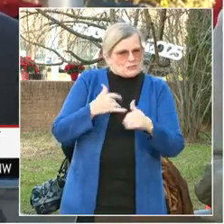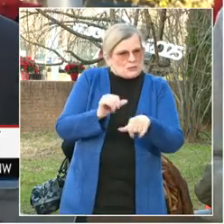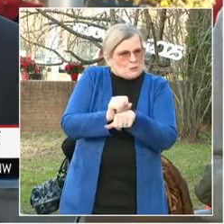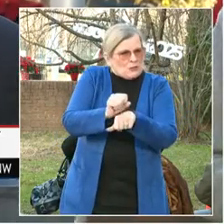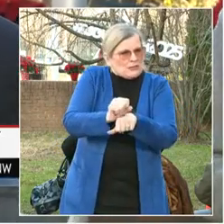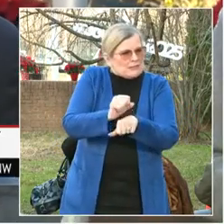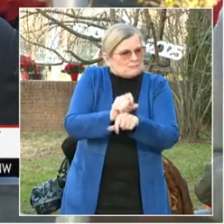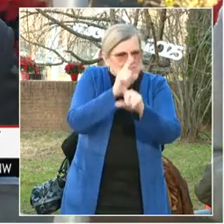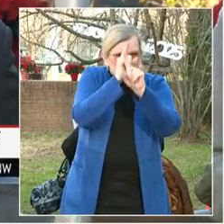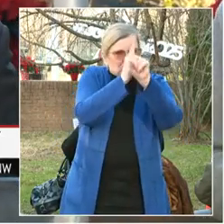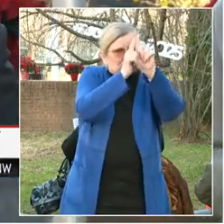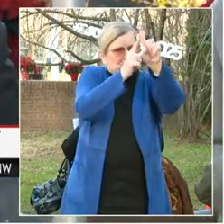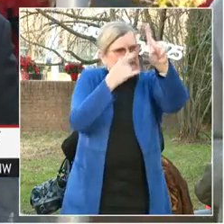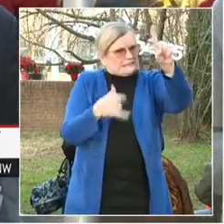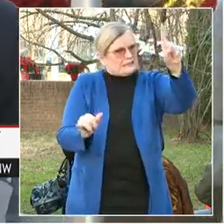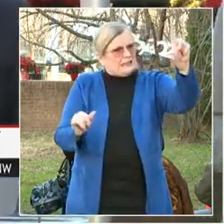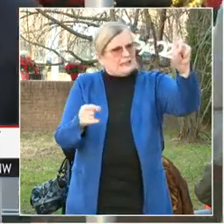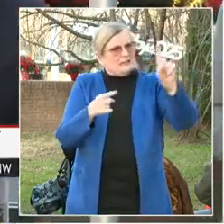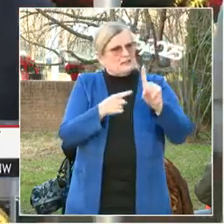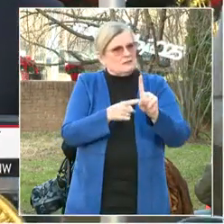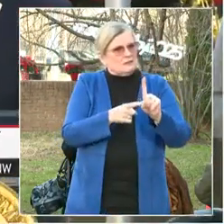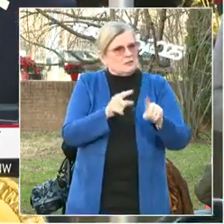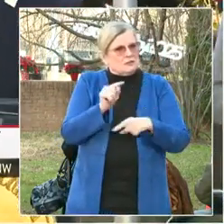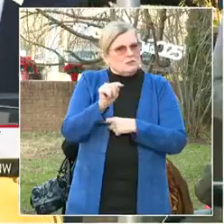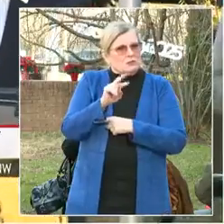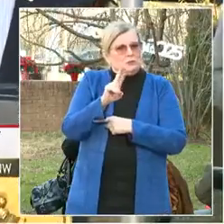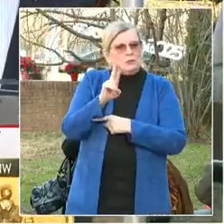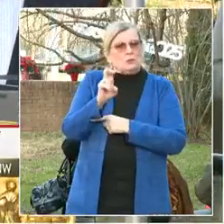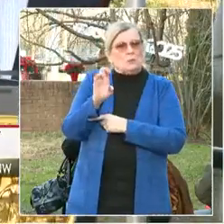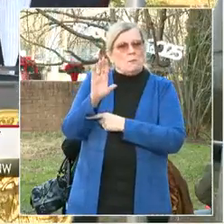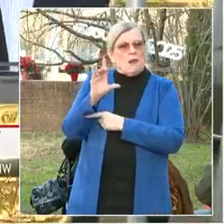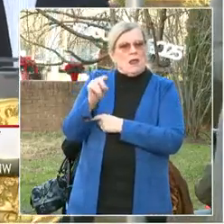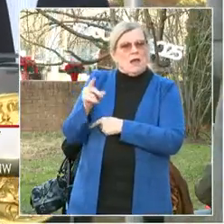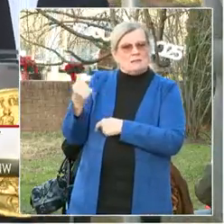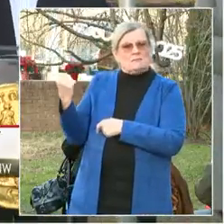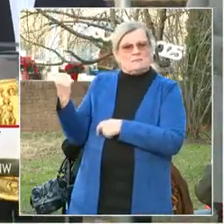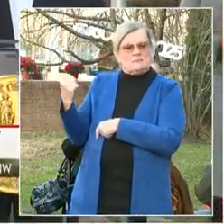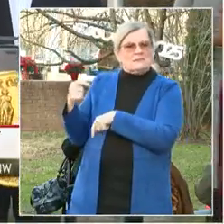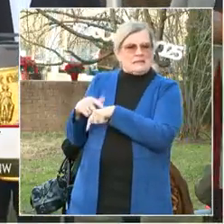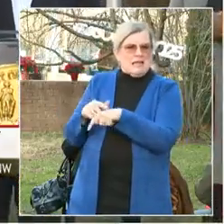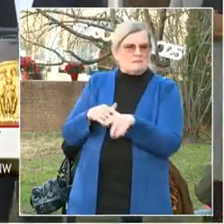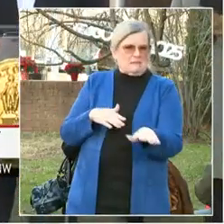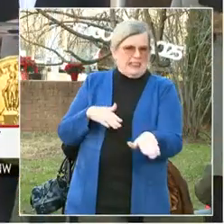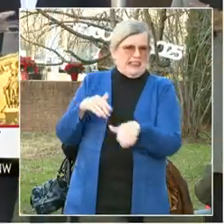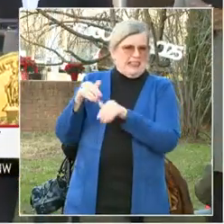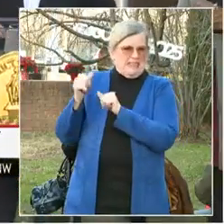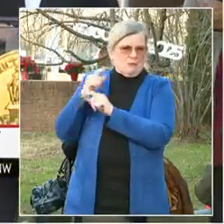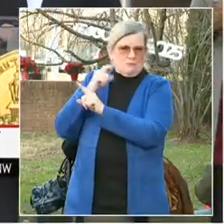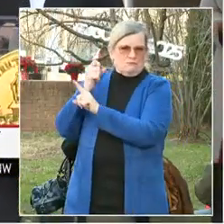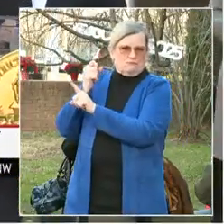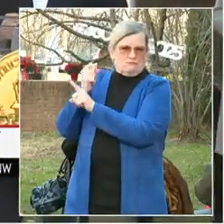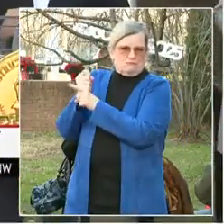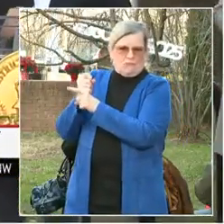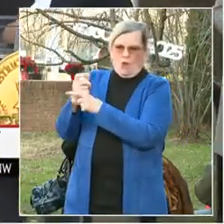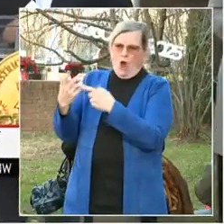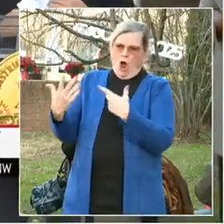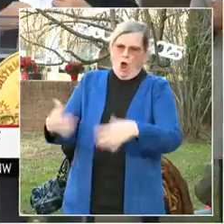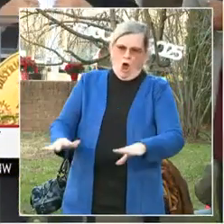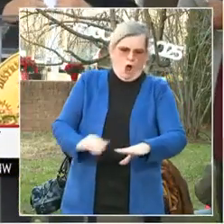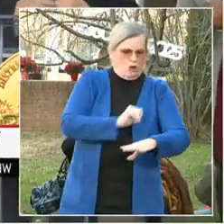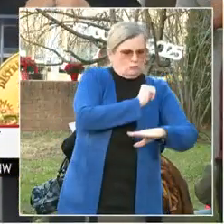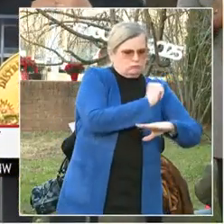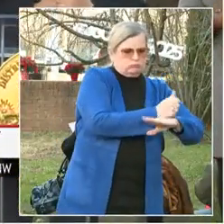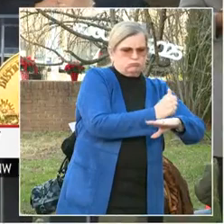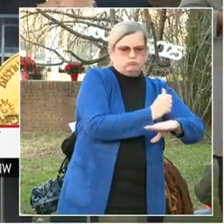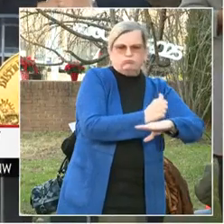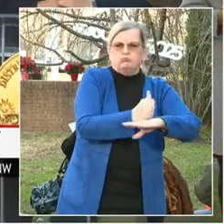month, has laid out a roadmap for us to get there. And what you'll see in this roadmap is all the opportunities. So Andrew's going to talk about